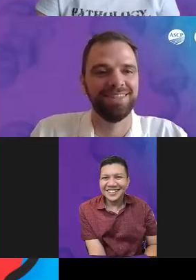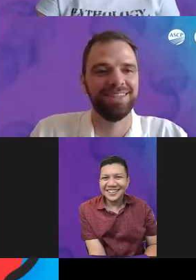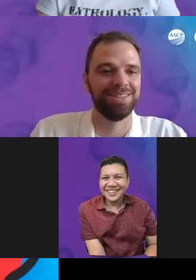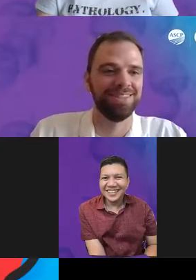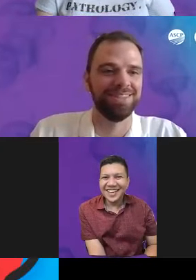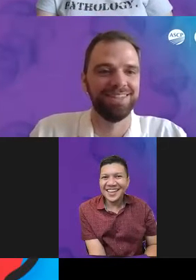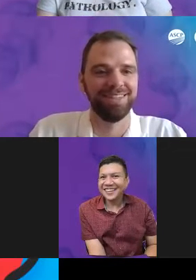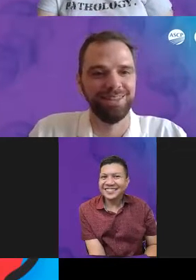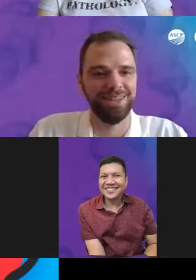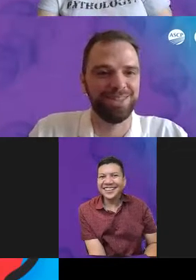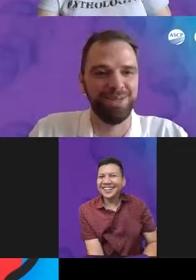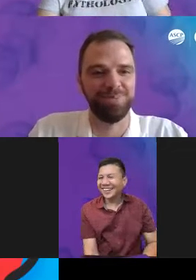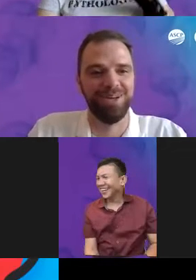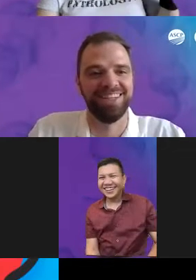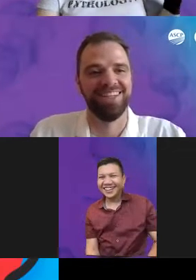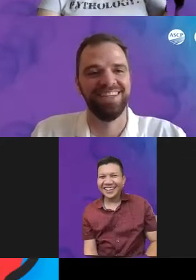bowl. Hey.